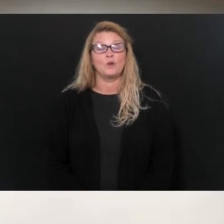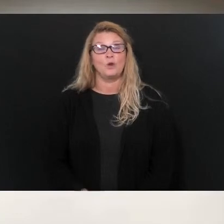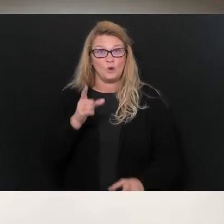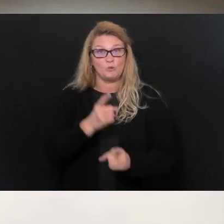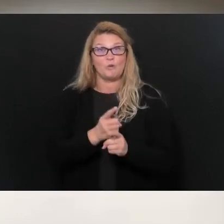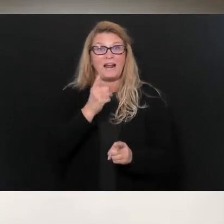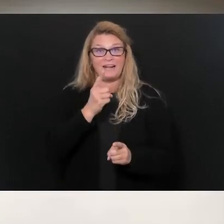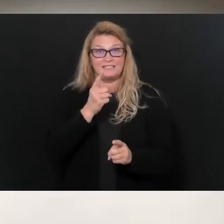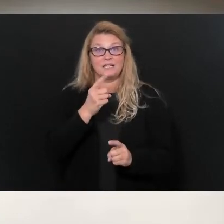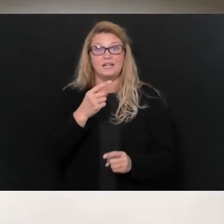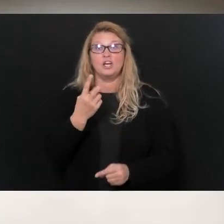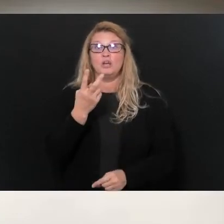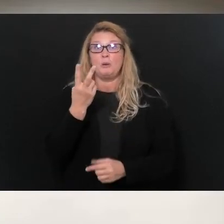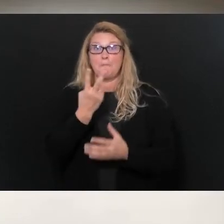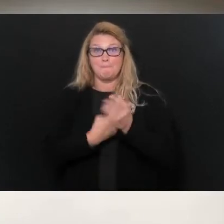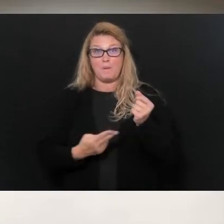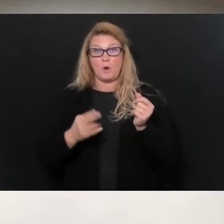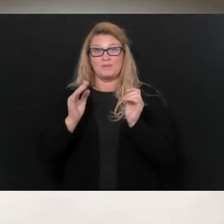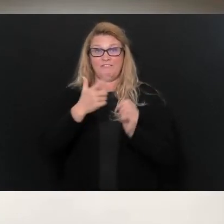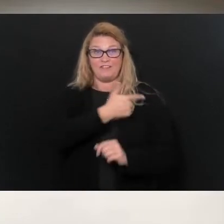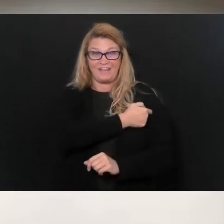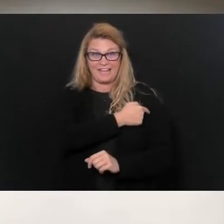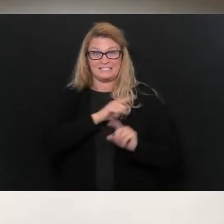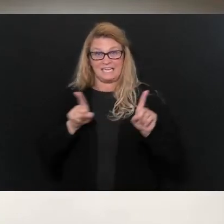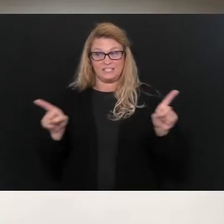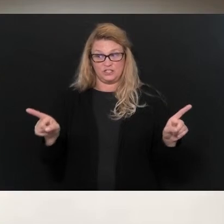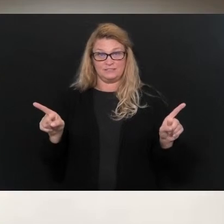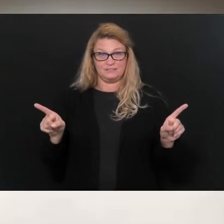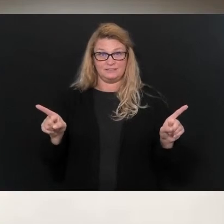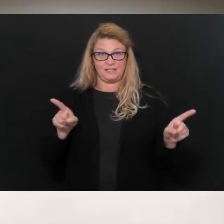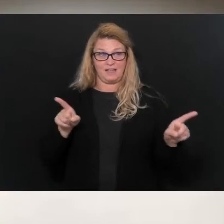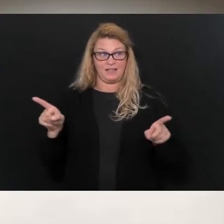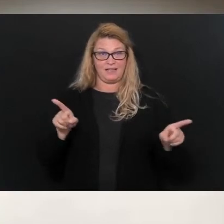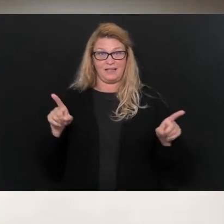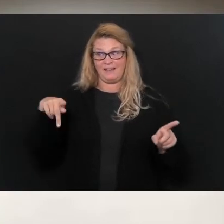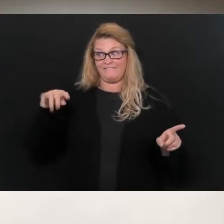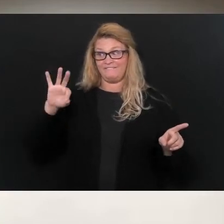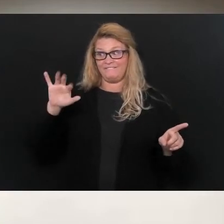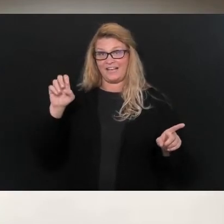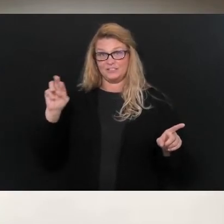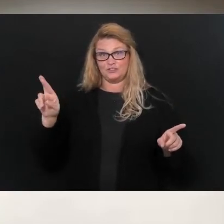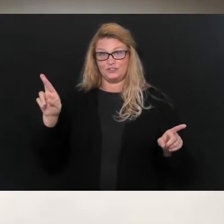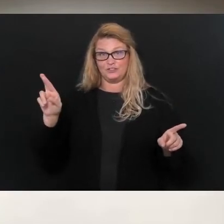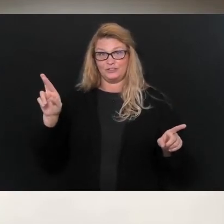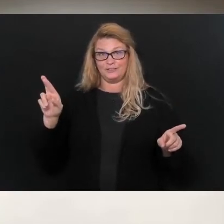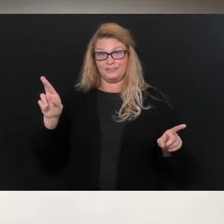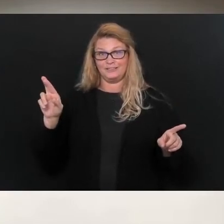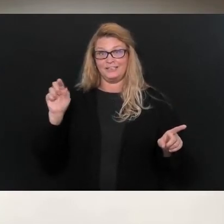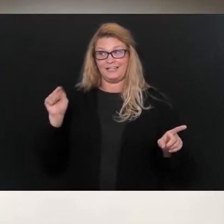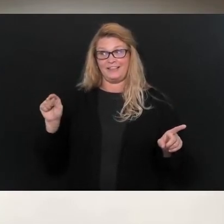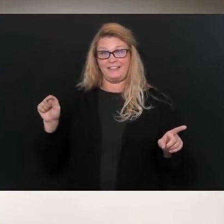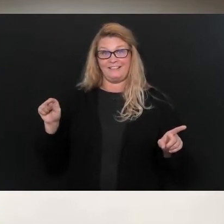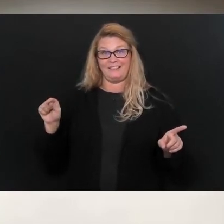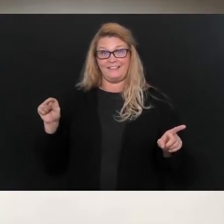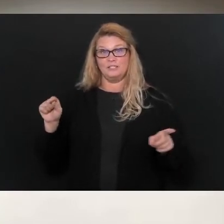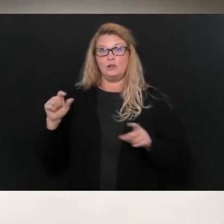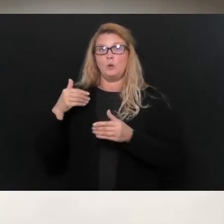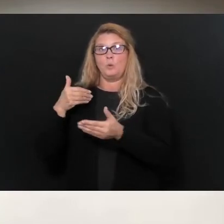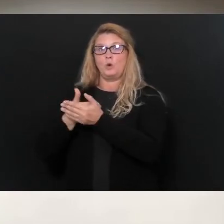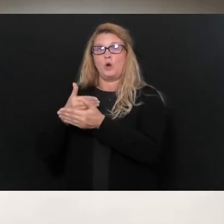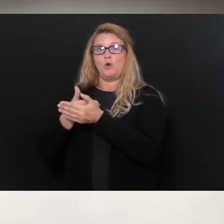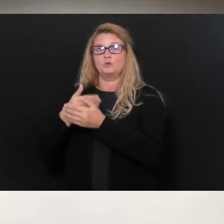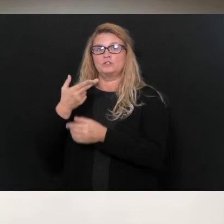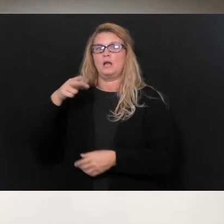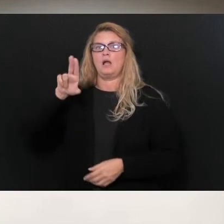control systems. Part of what we have done initially is focus the Pfizer vaccine near and around the hubs